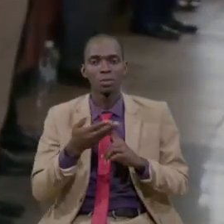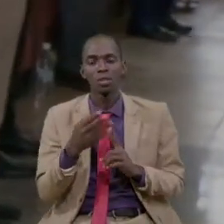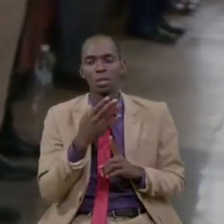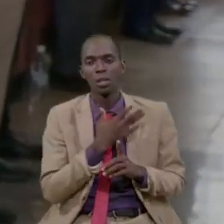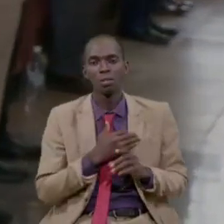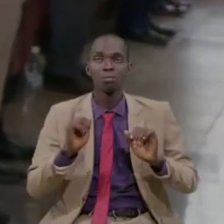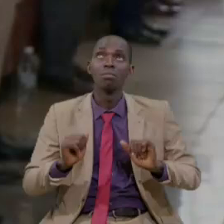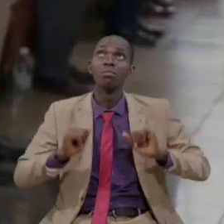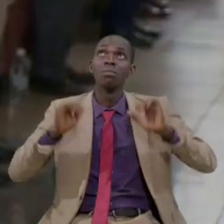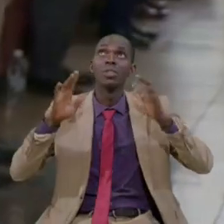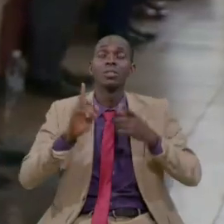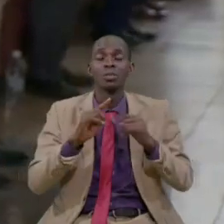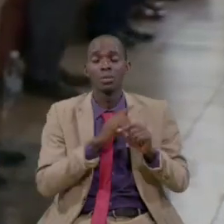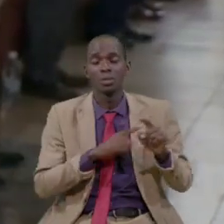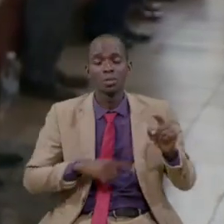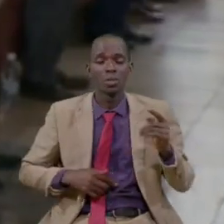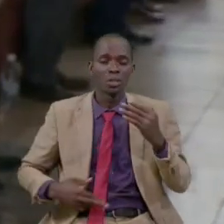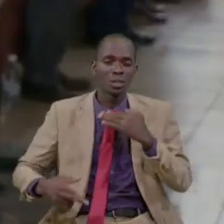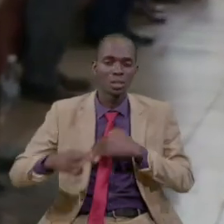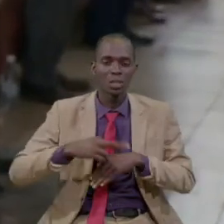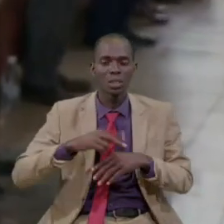Restore the dead backsliders.